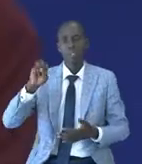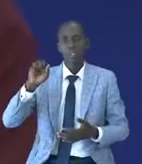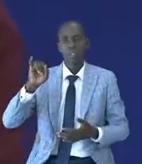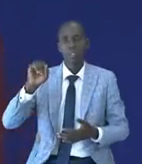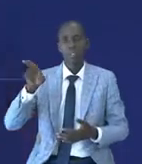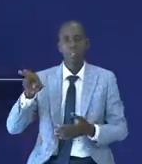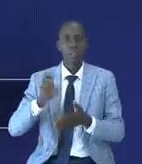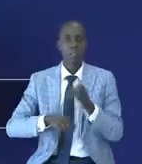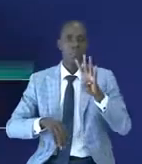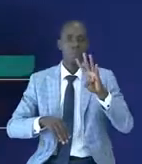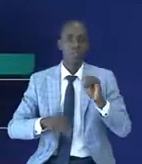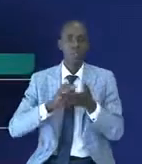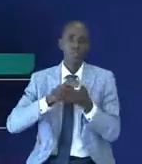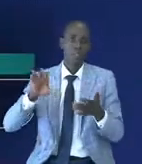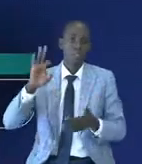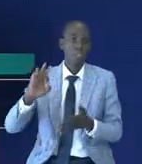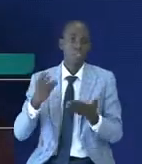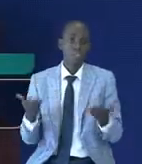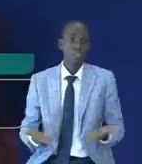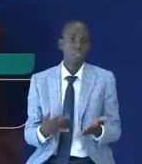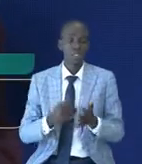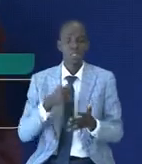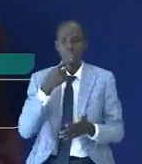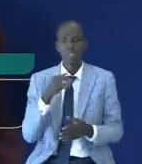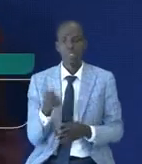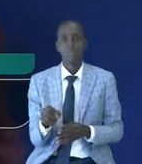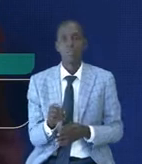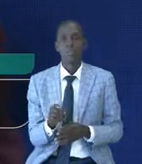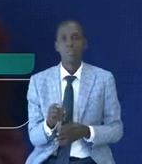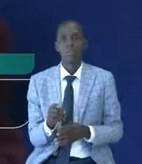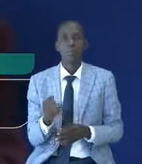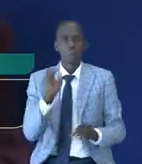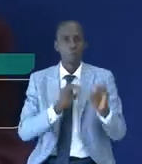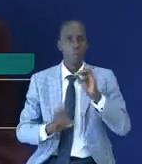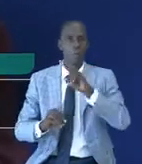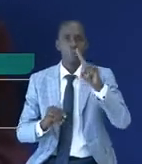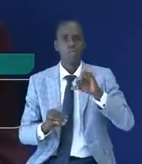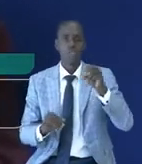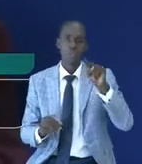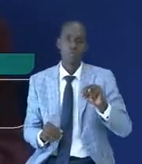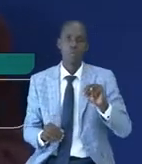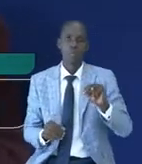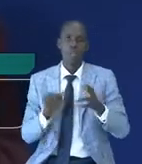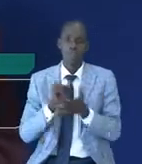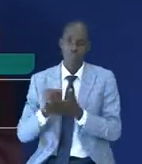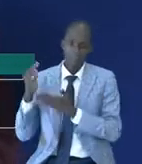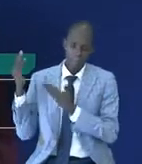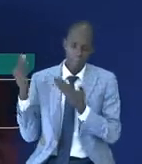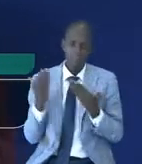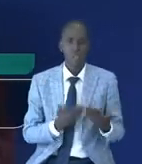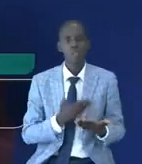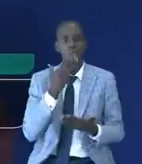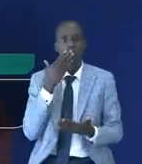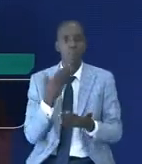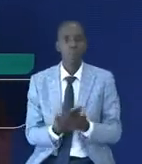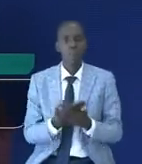verse 9. Here it tells us, it says, O Zion, that bringest